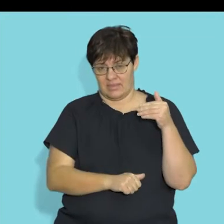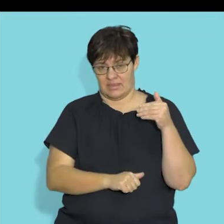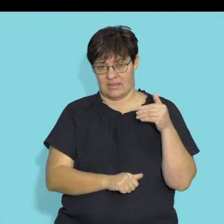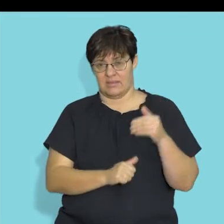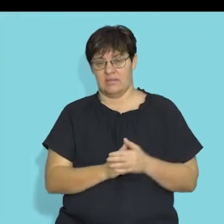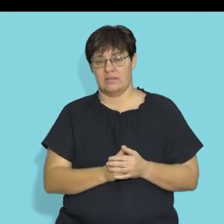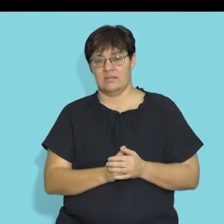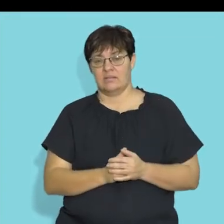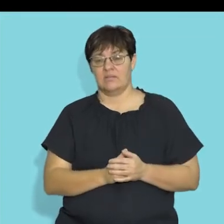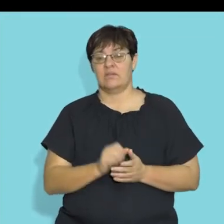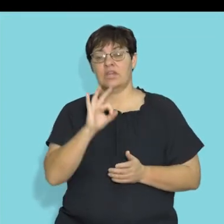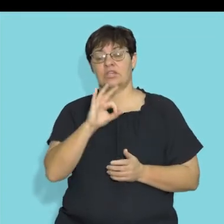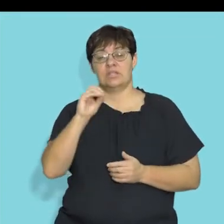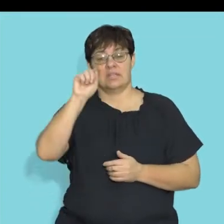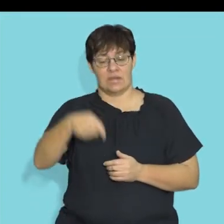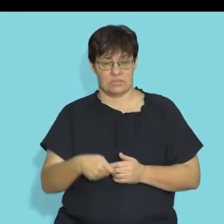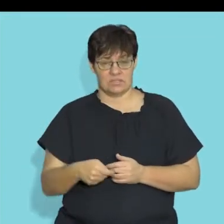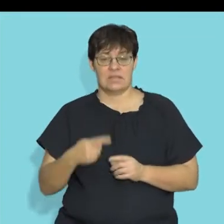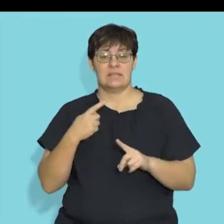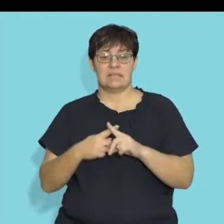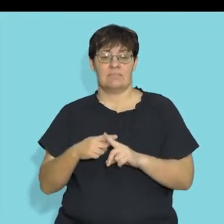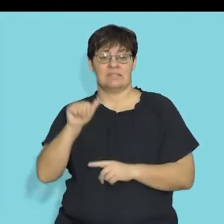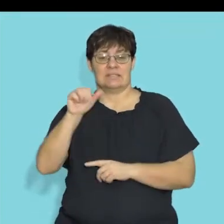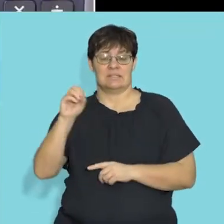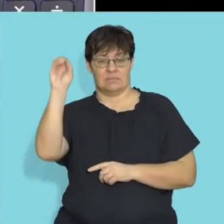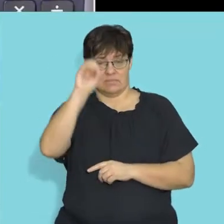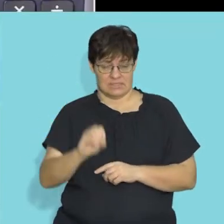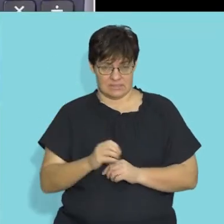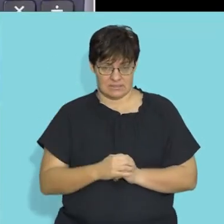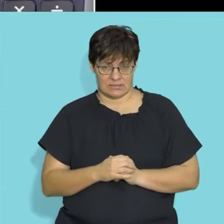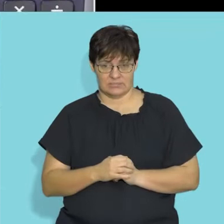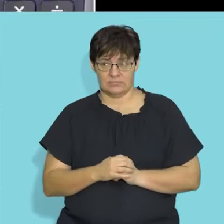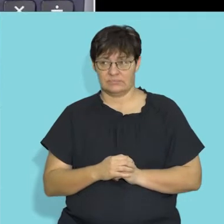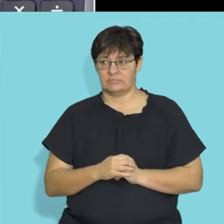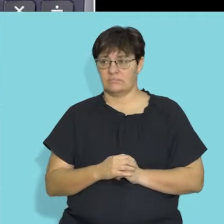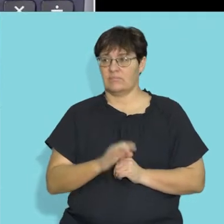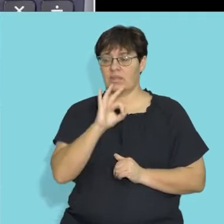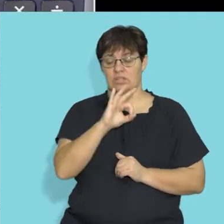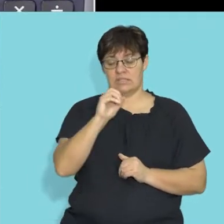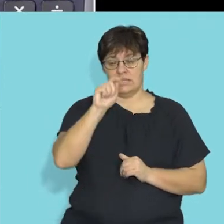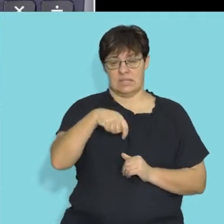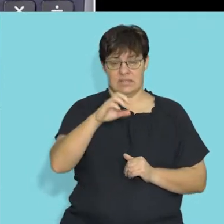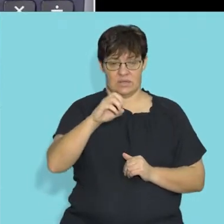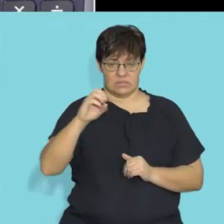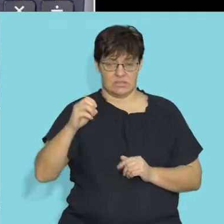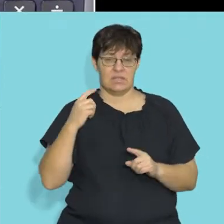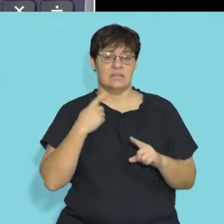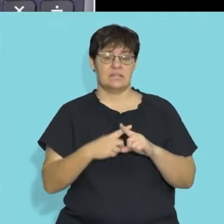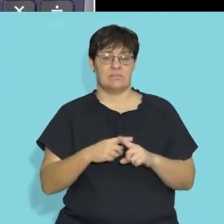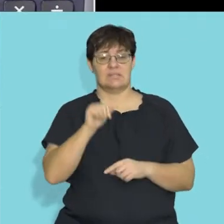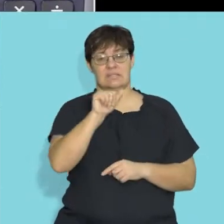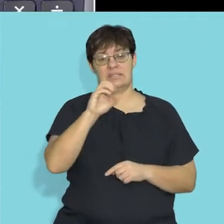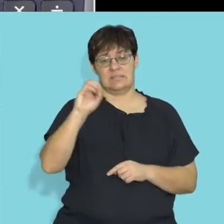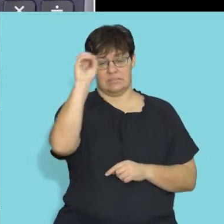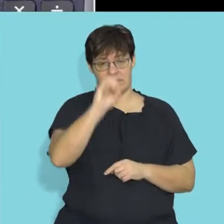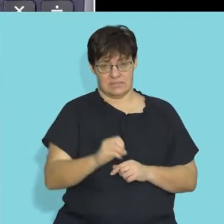So obviously, if you take 30,000 times your 60%, let's do that. 30,000 times